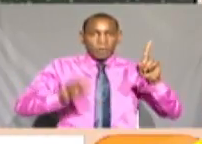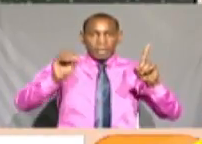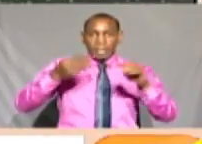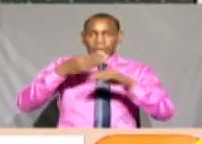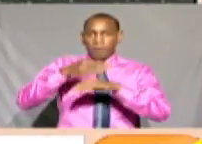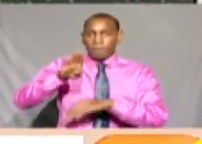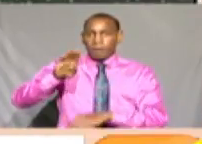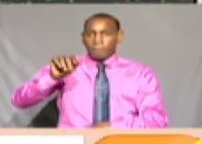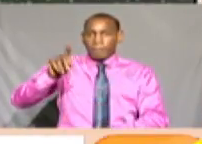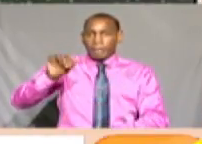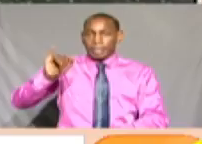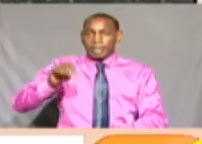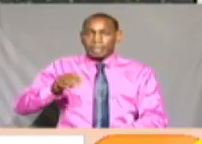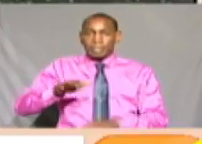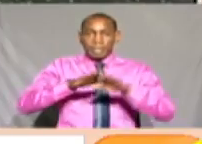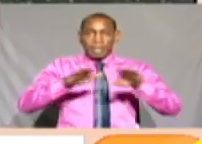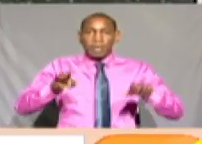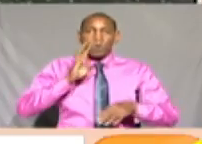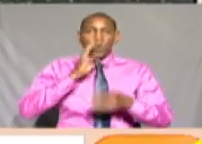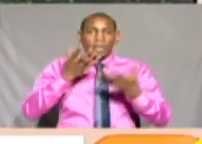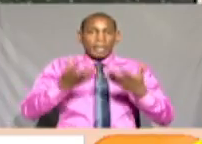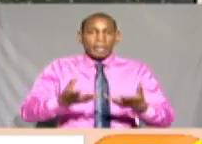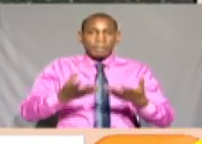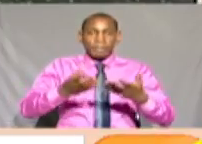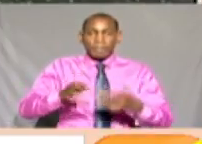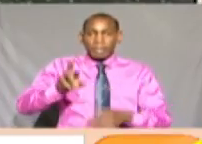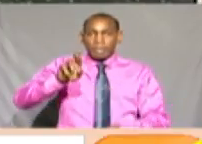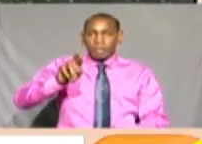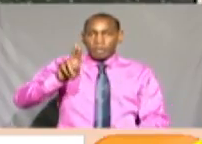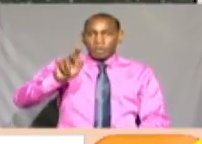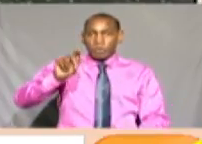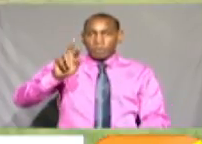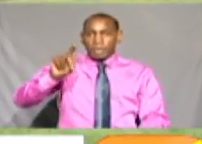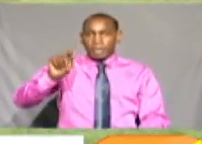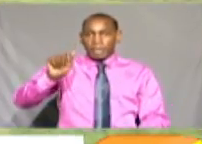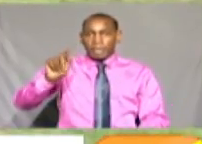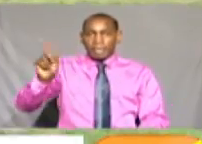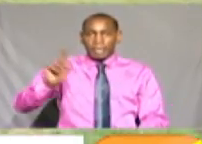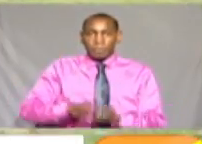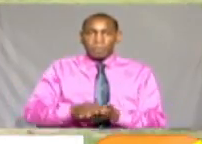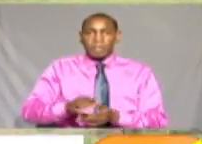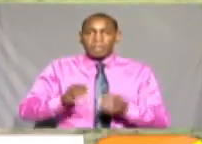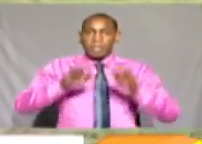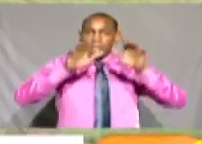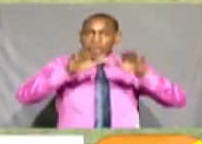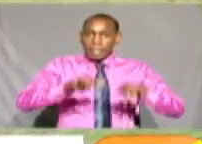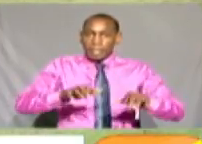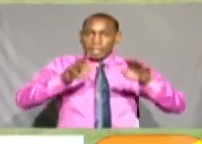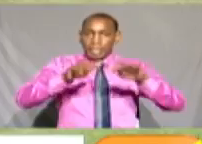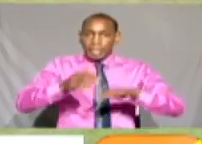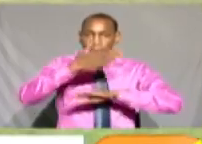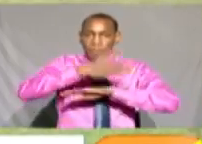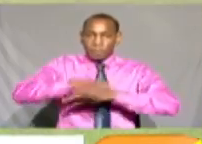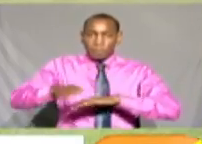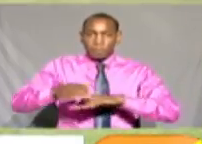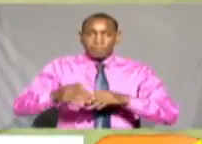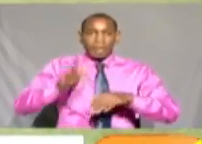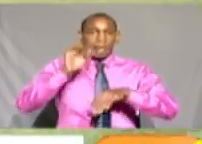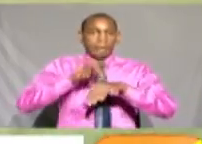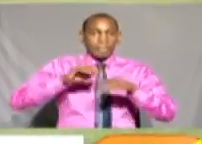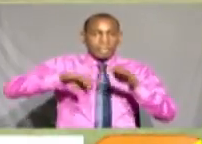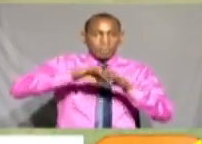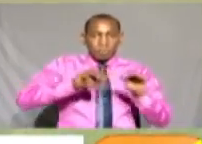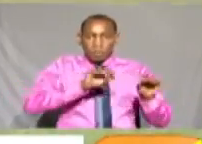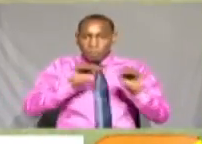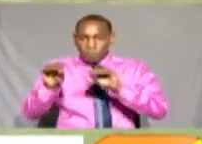over Bandari at a waterlogged Ruaraka stadium in Nairobi. The overnight rains that pounded the county compromised free-flowing football, and